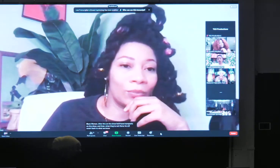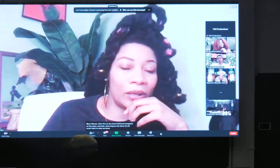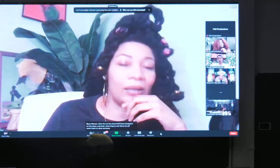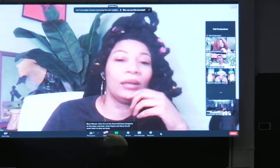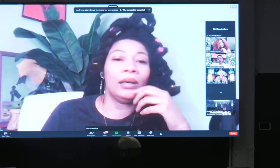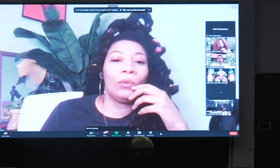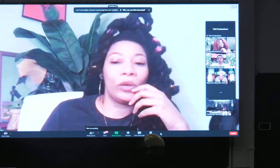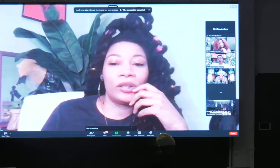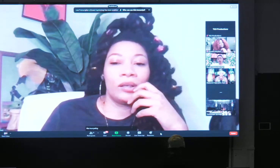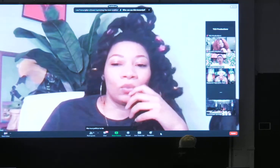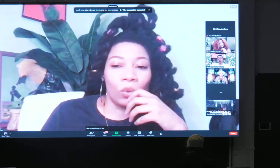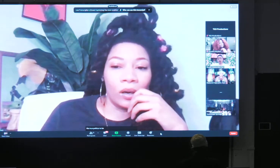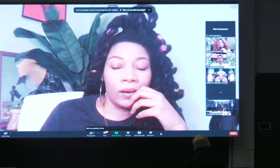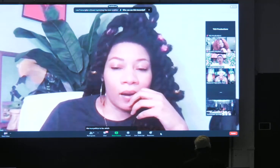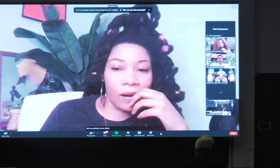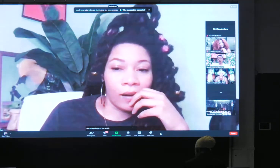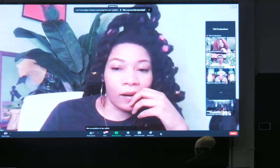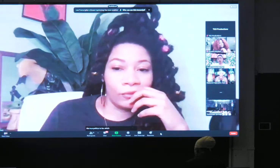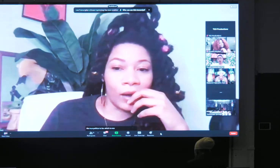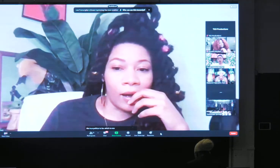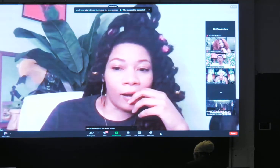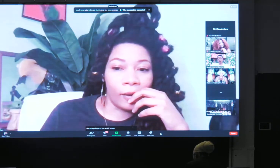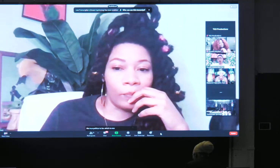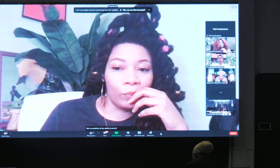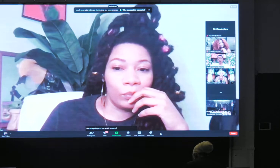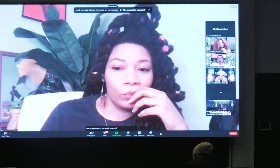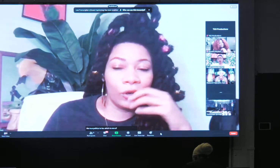politics to be, which is one of,